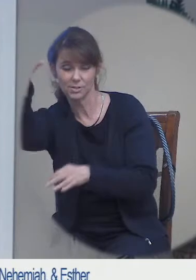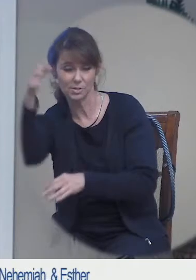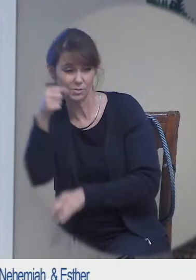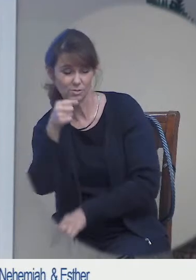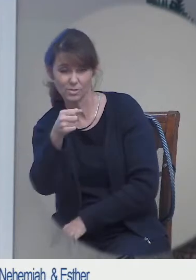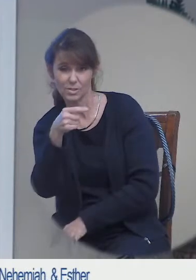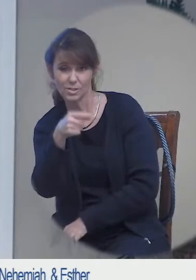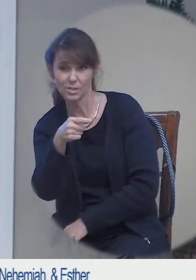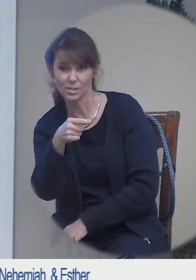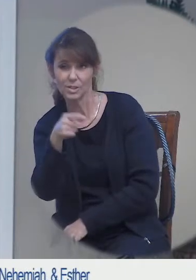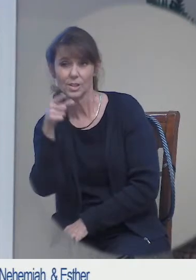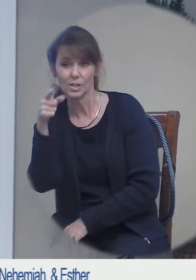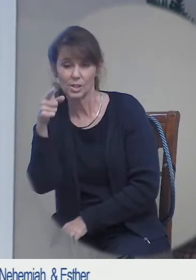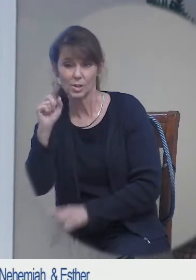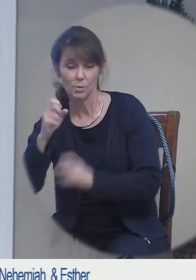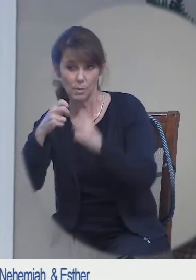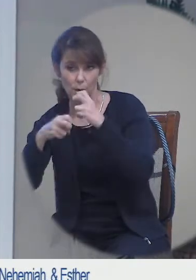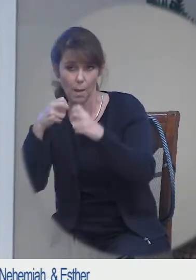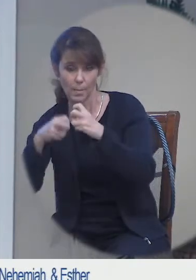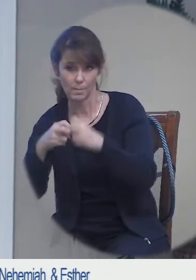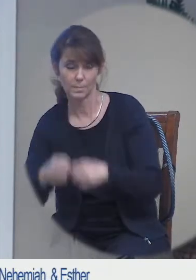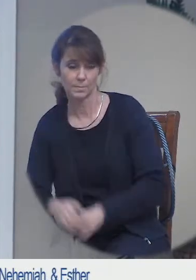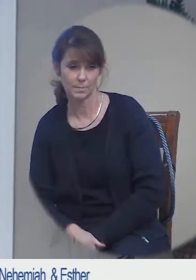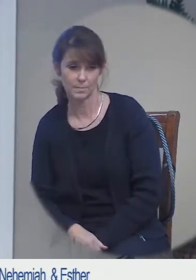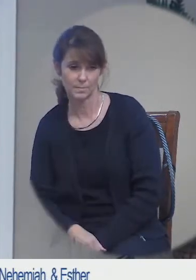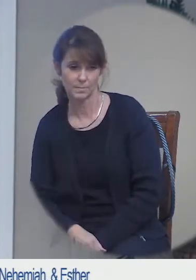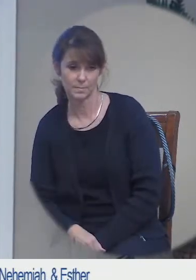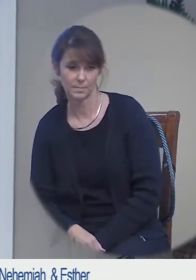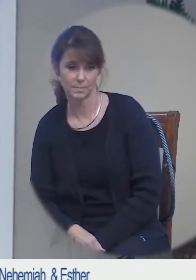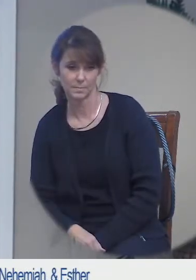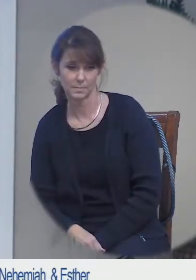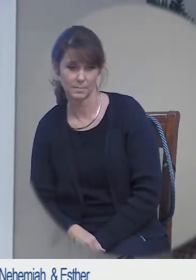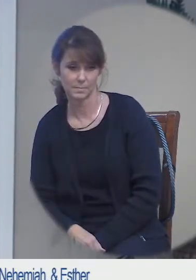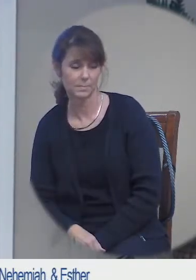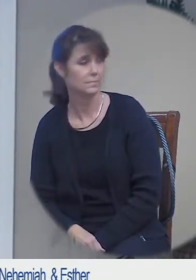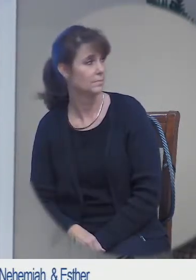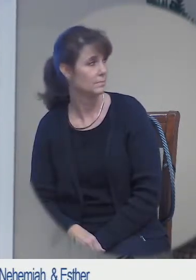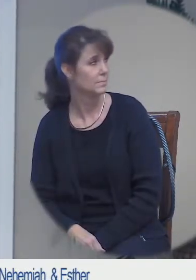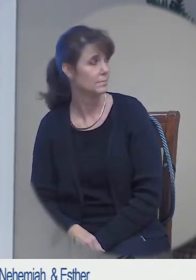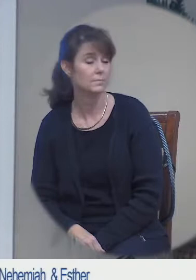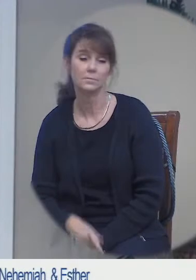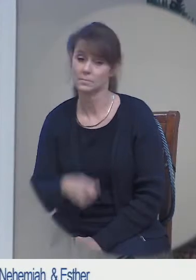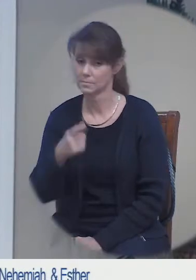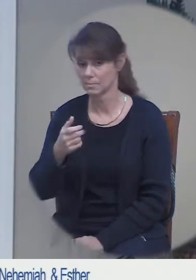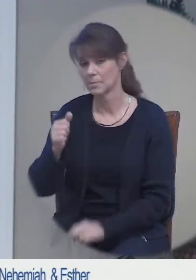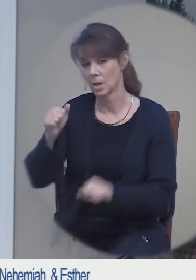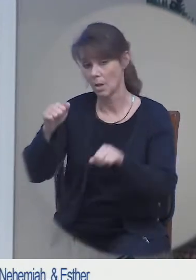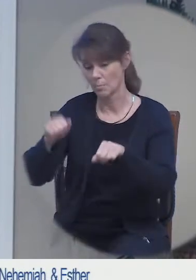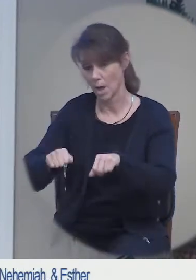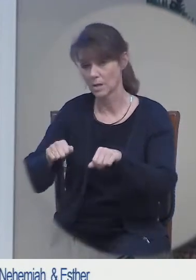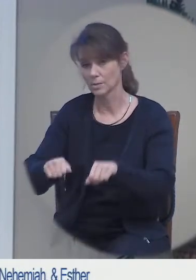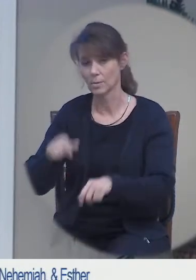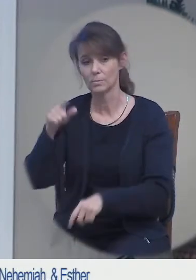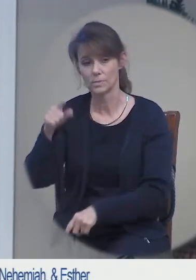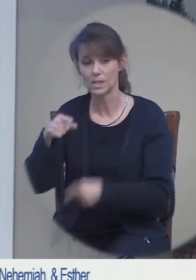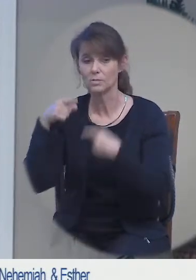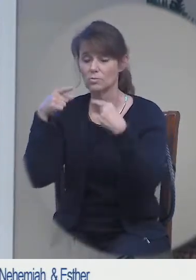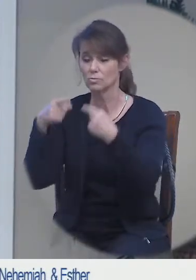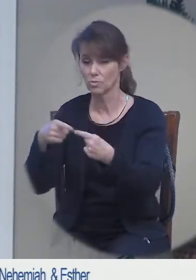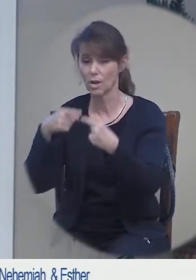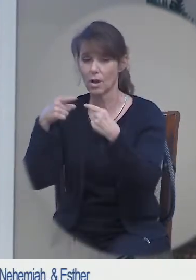they're like, oh yeah, this is good. Yeah, I mean, it's very possible that he had an ongoing struggle with